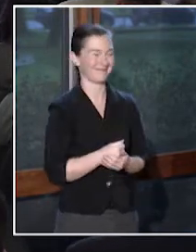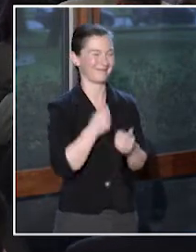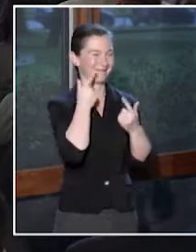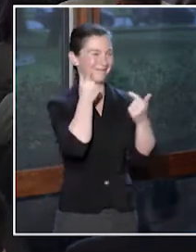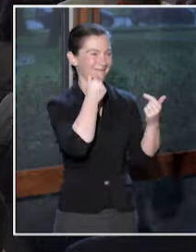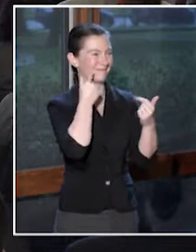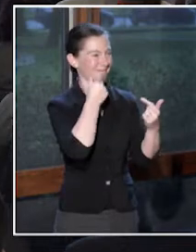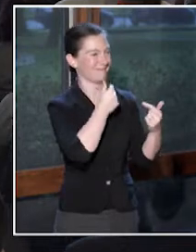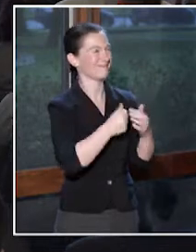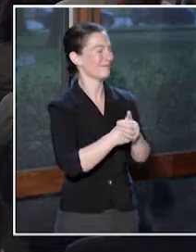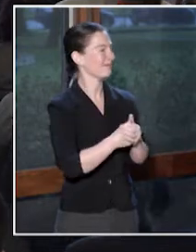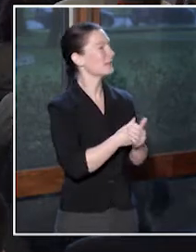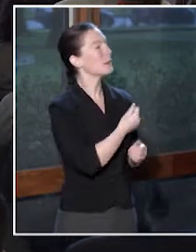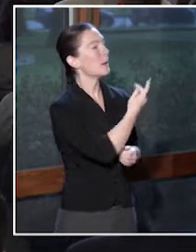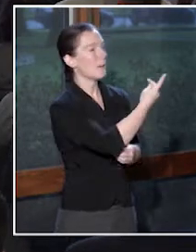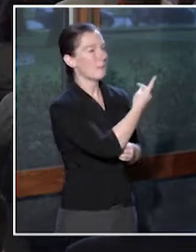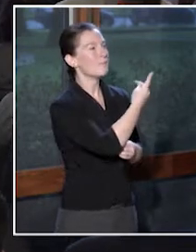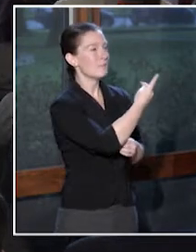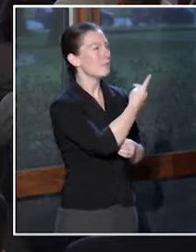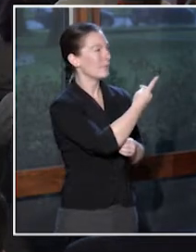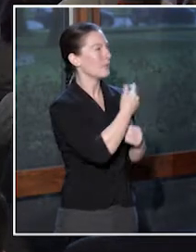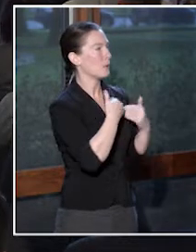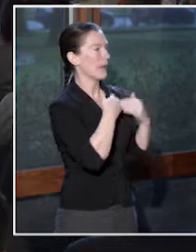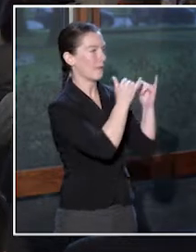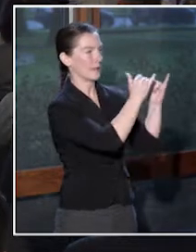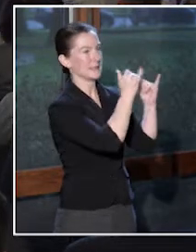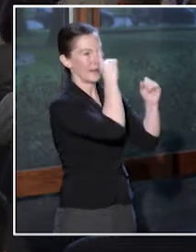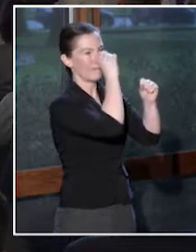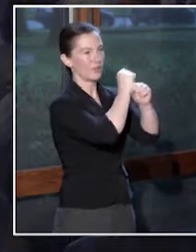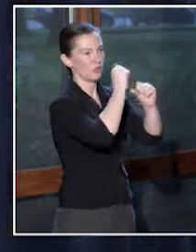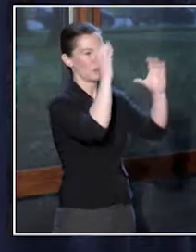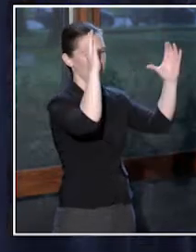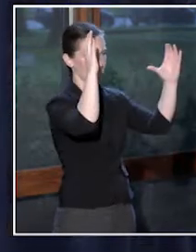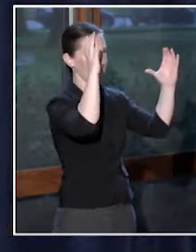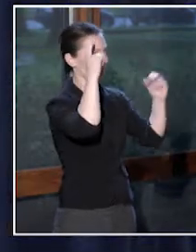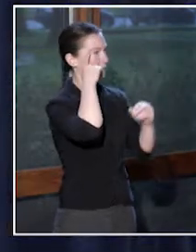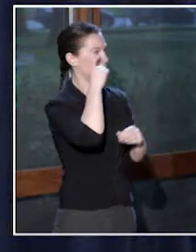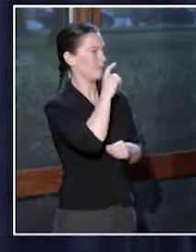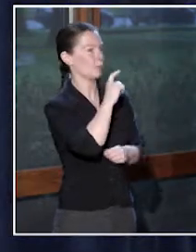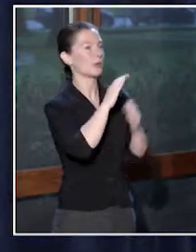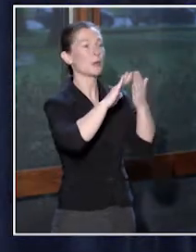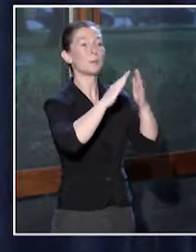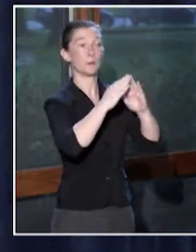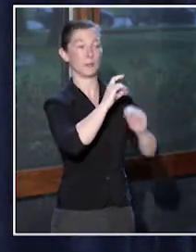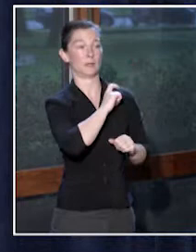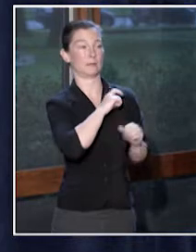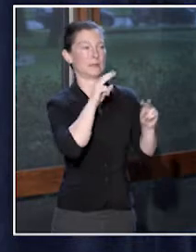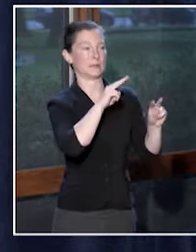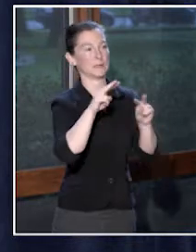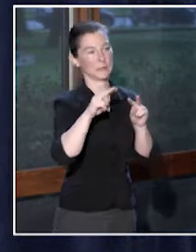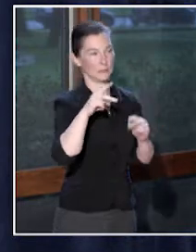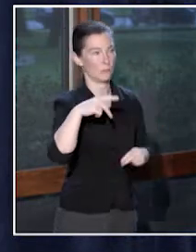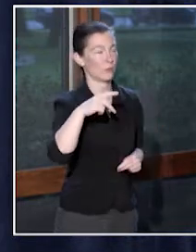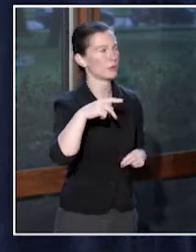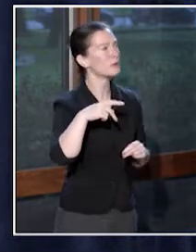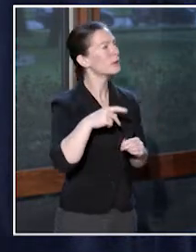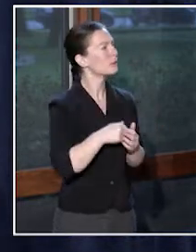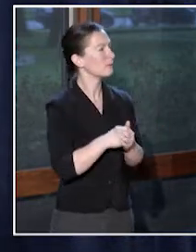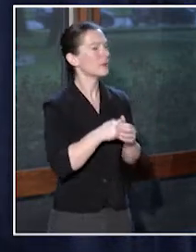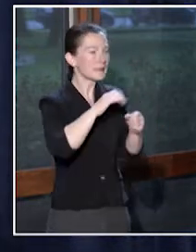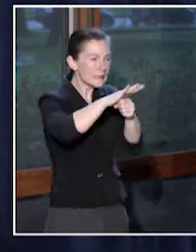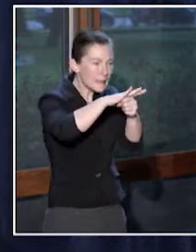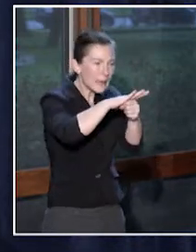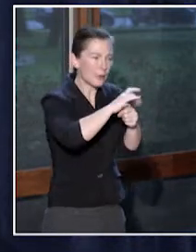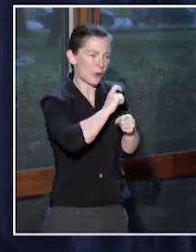She and I share a vision for community policing in Portland. You should know your neighborhood officer by name. Your